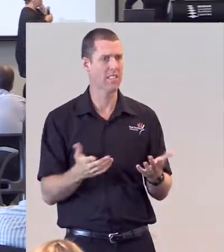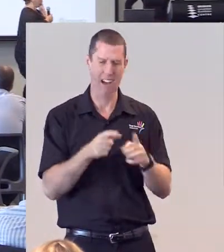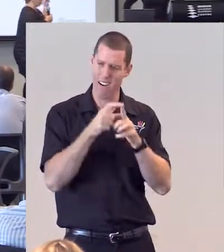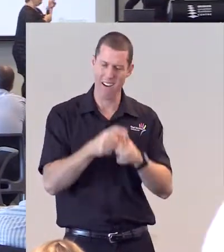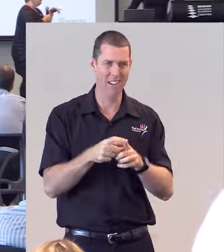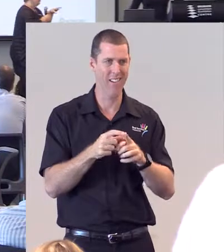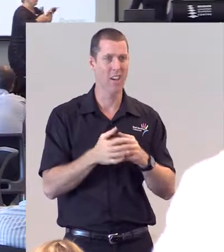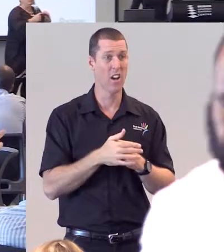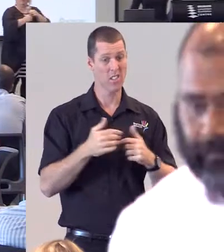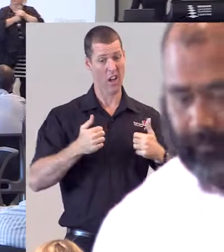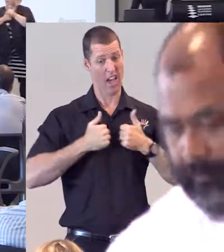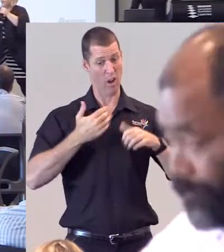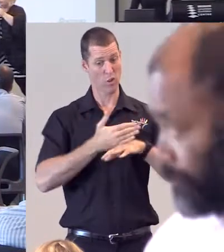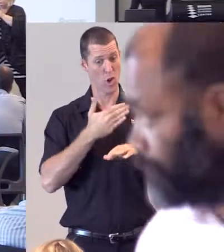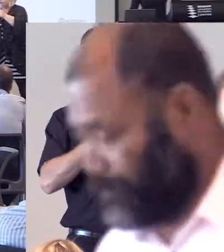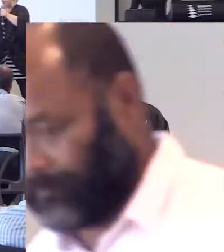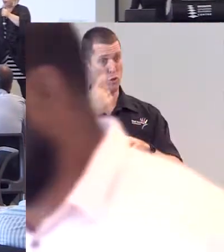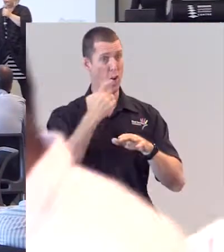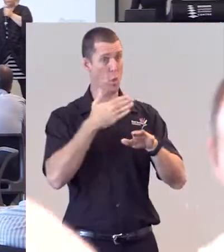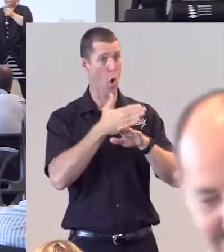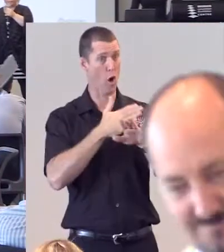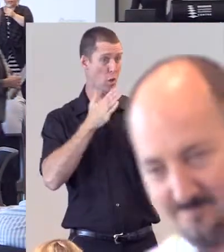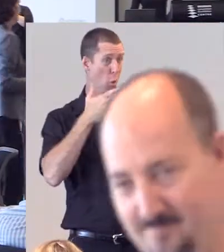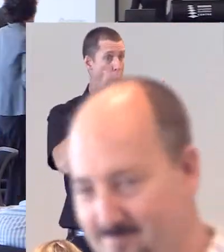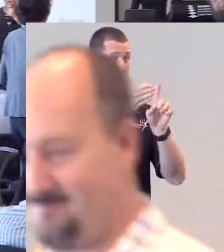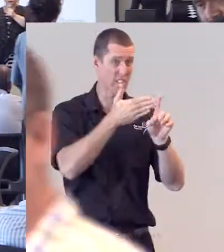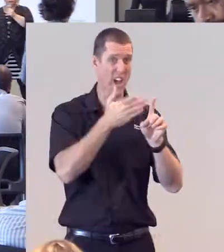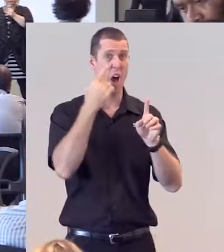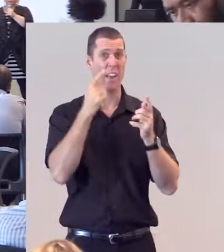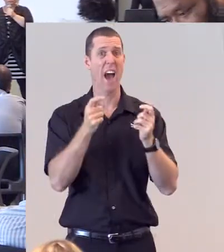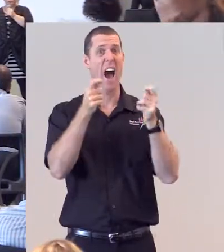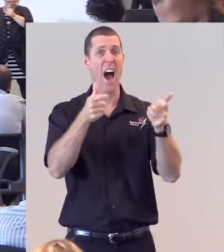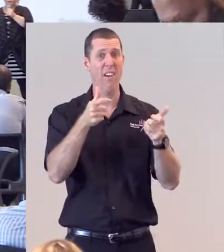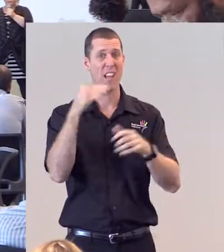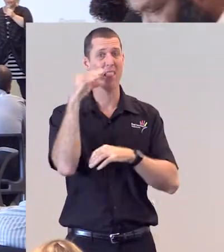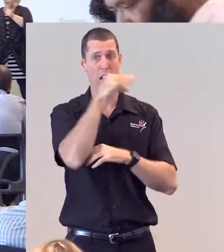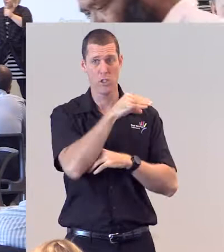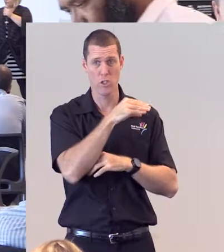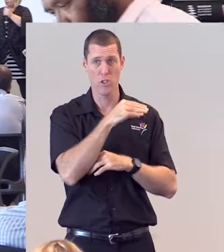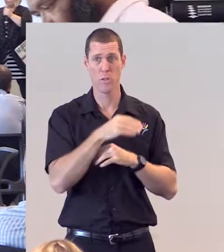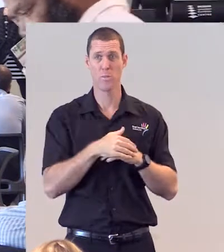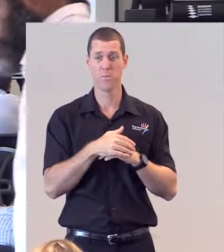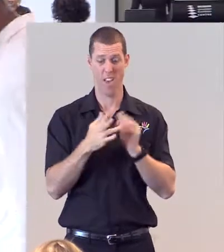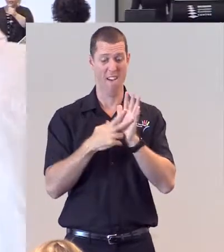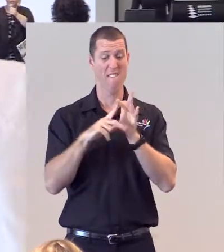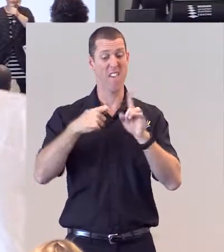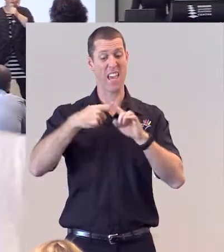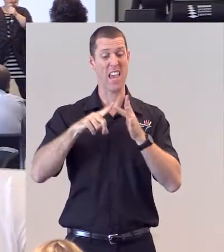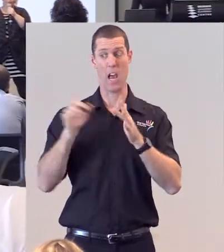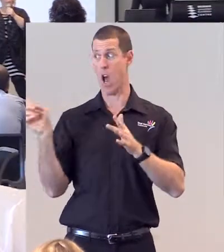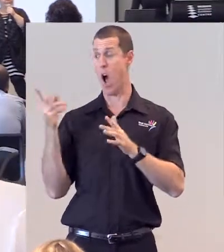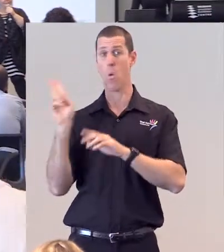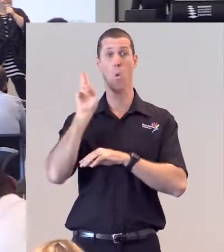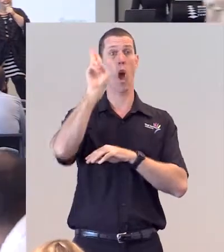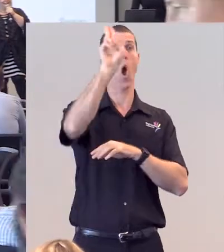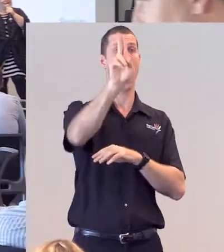So what we'll be working towards, and what we might do after lunch, is Vicky and I might sit up the back and